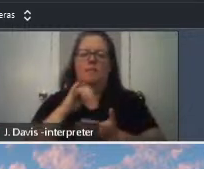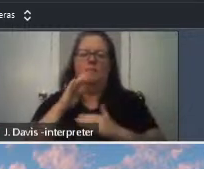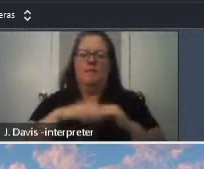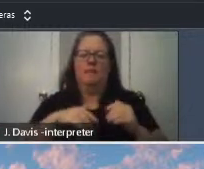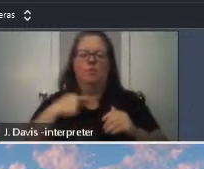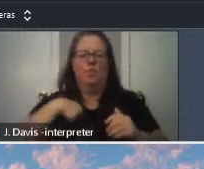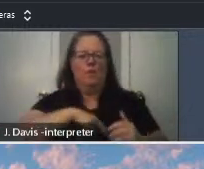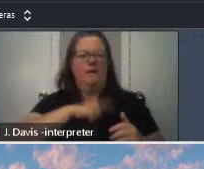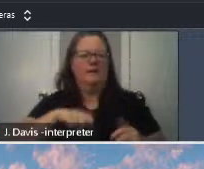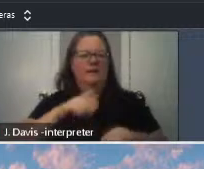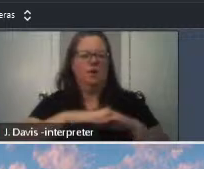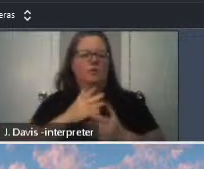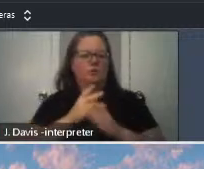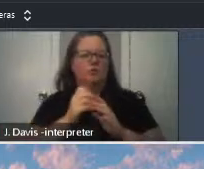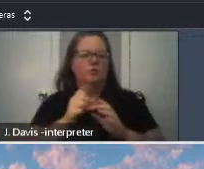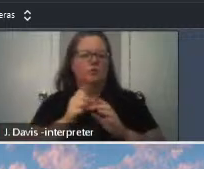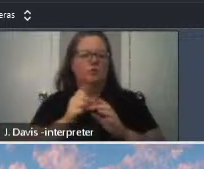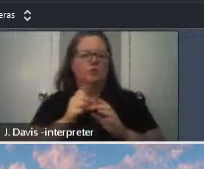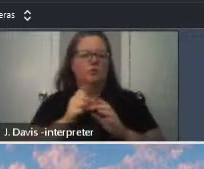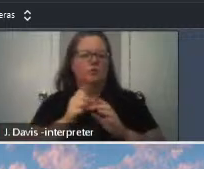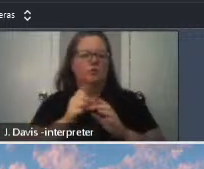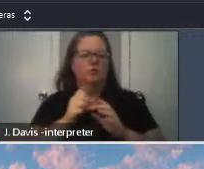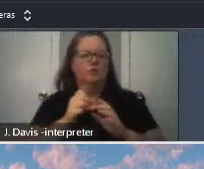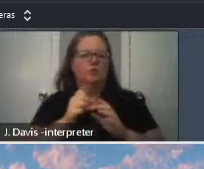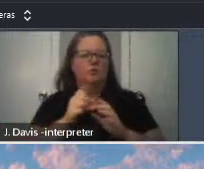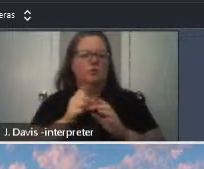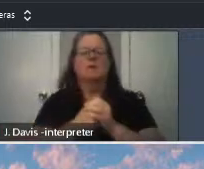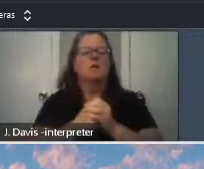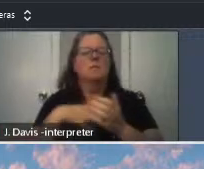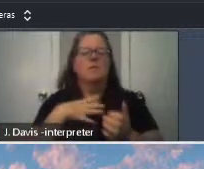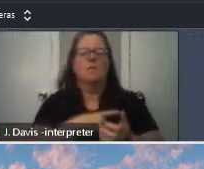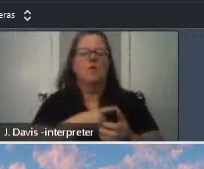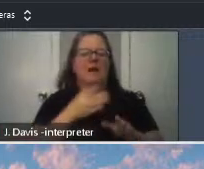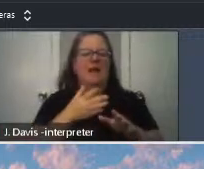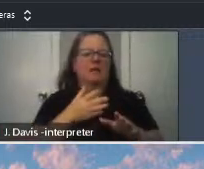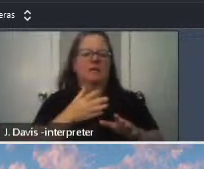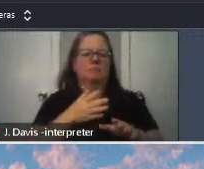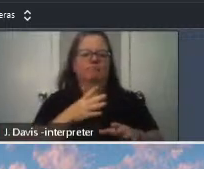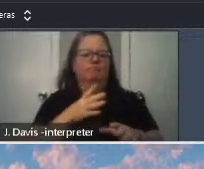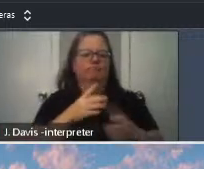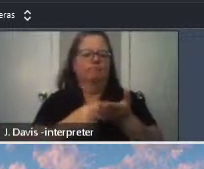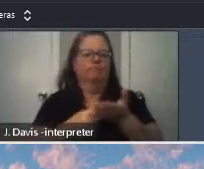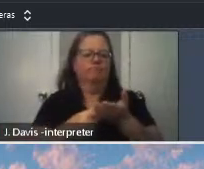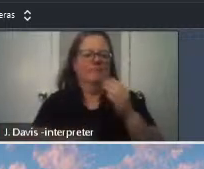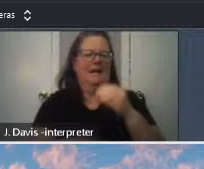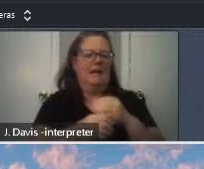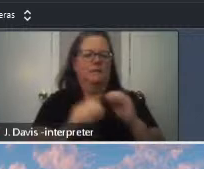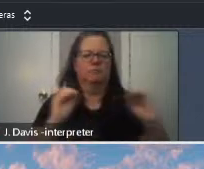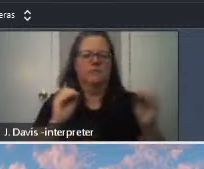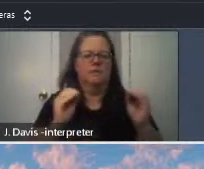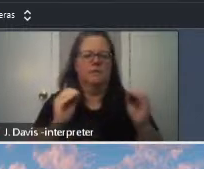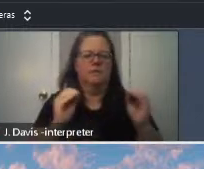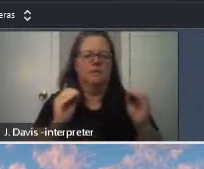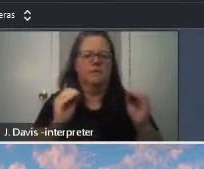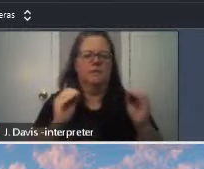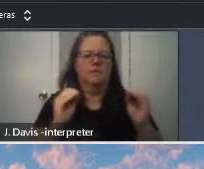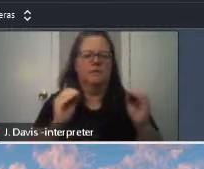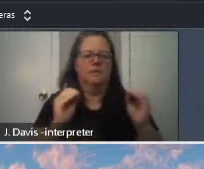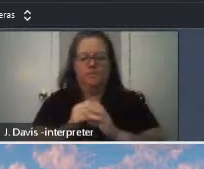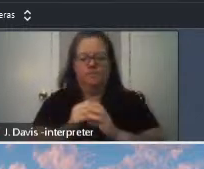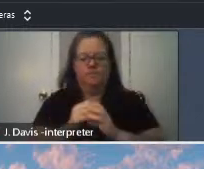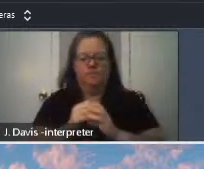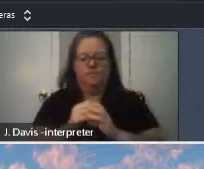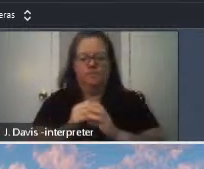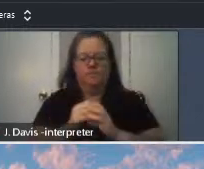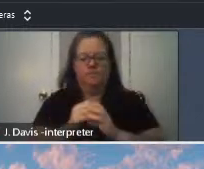that, the board did not have too many comments about the design of the site, other than the two things that